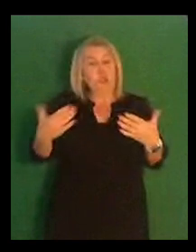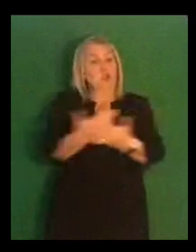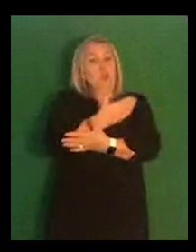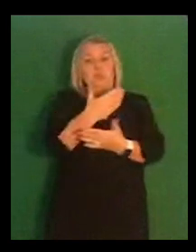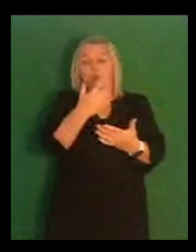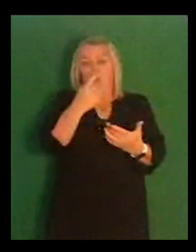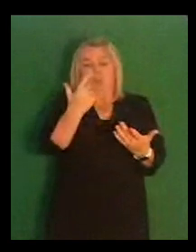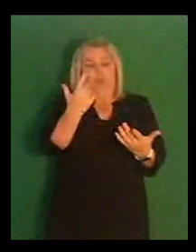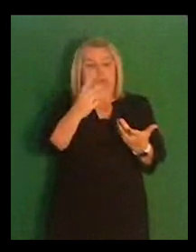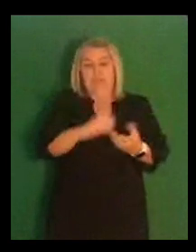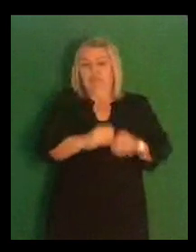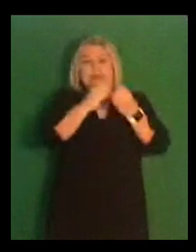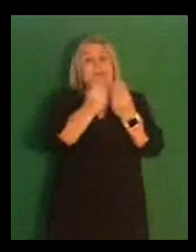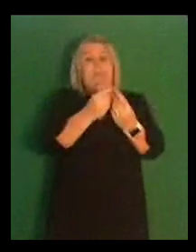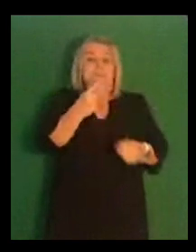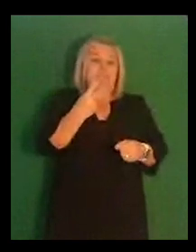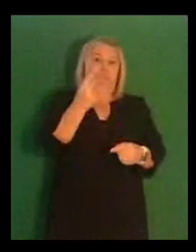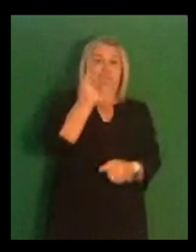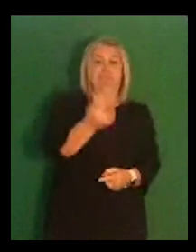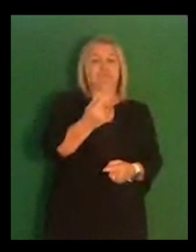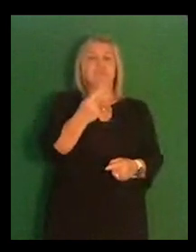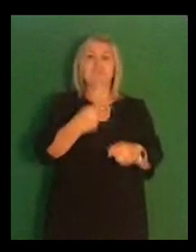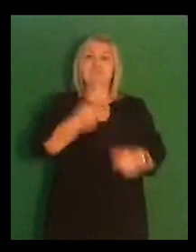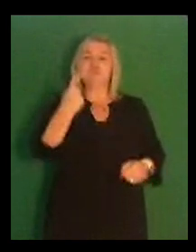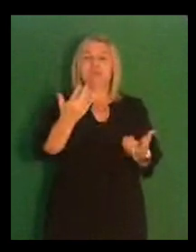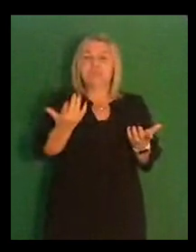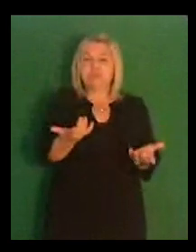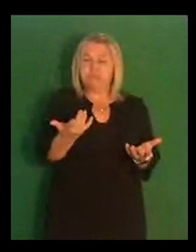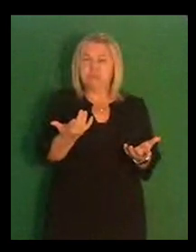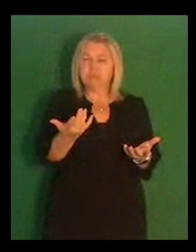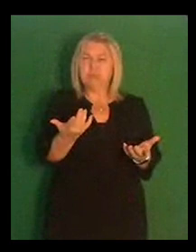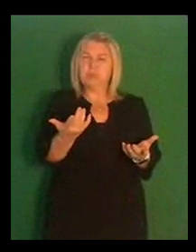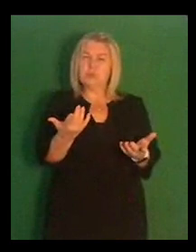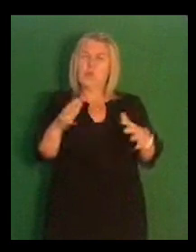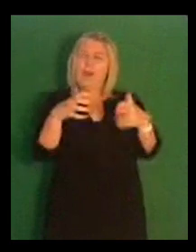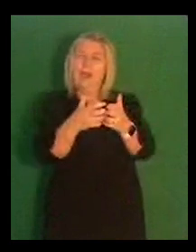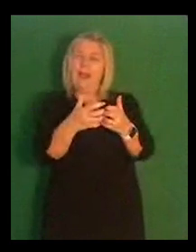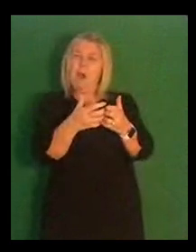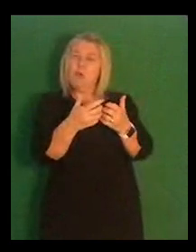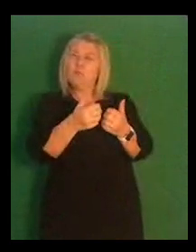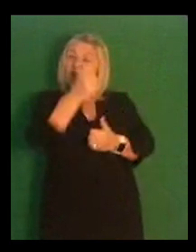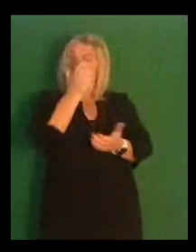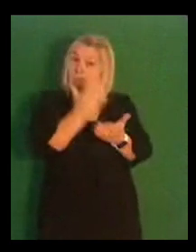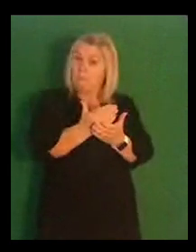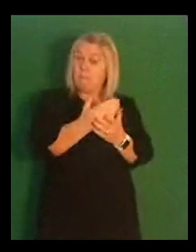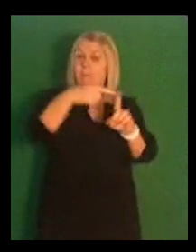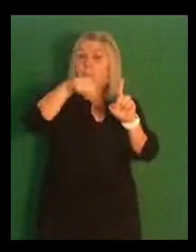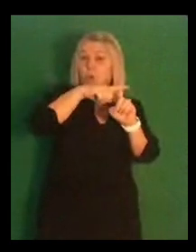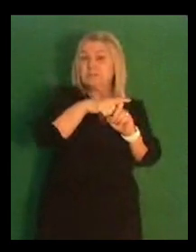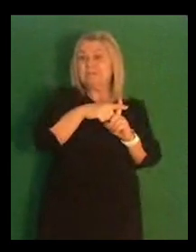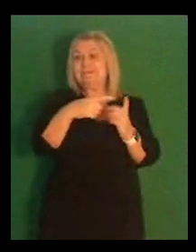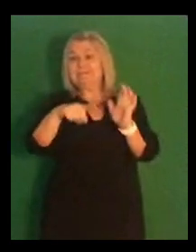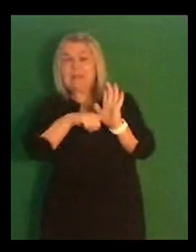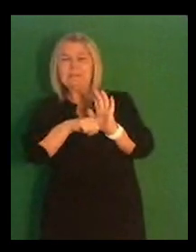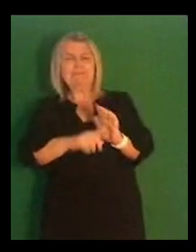watching things and what a measure of success would look like. You know, how many can you expect? Jake, can you help us a bit with that when